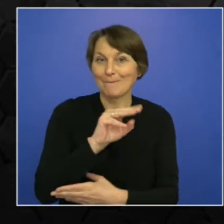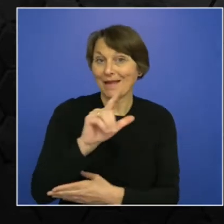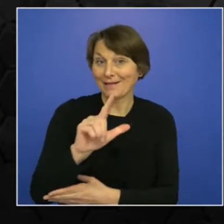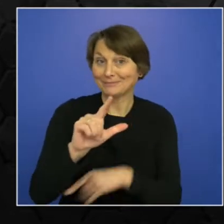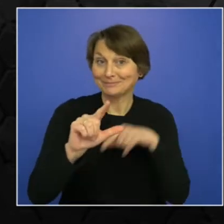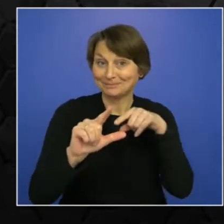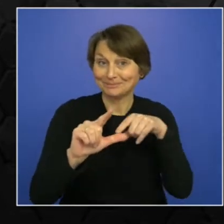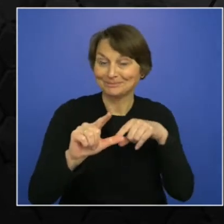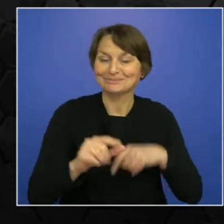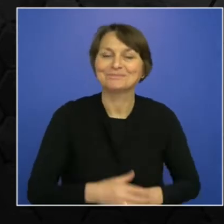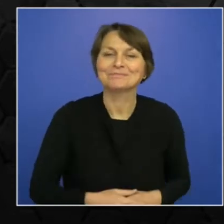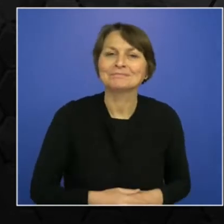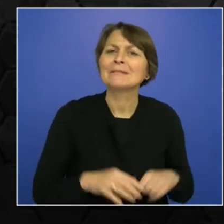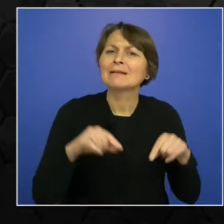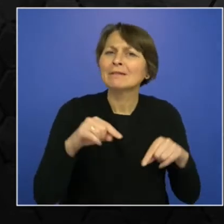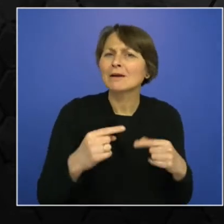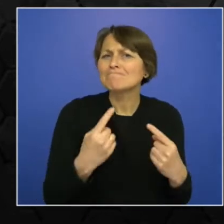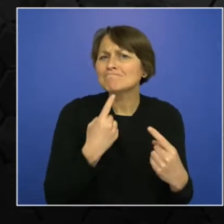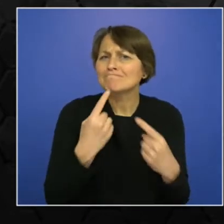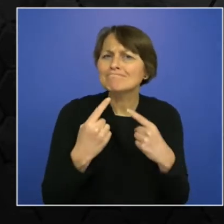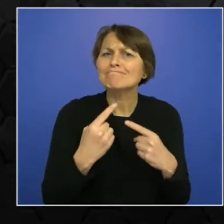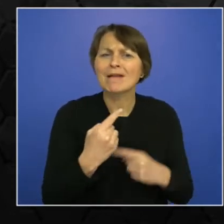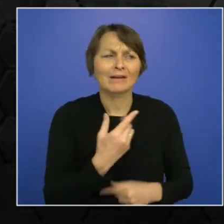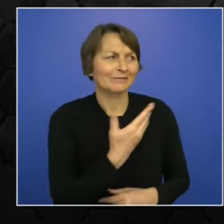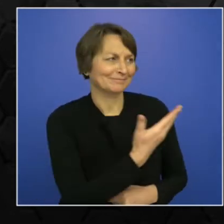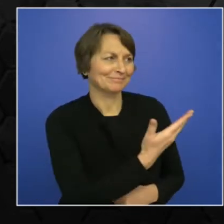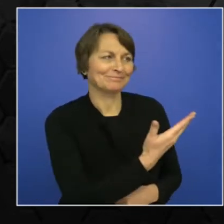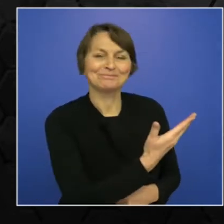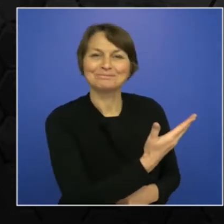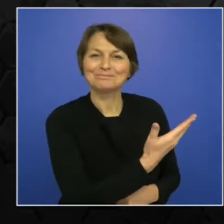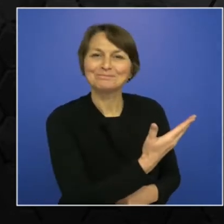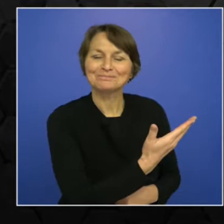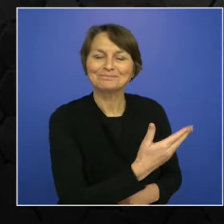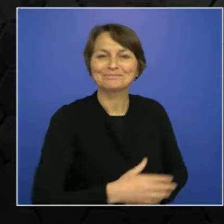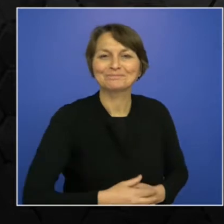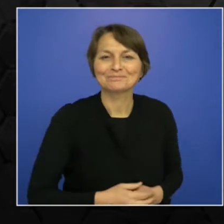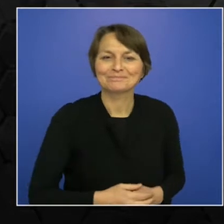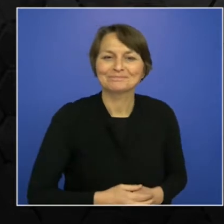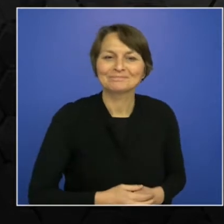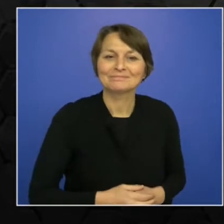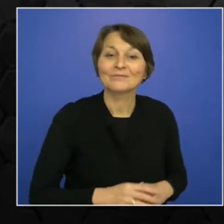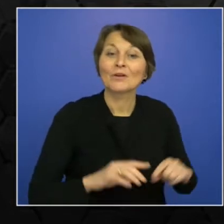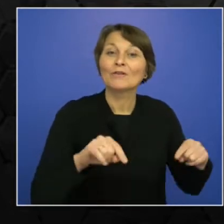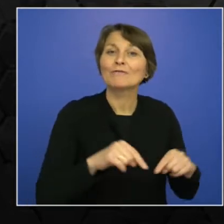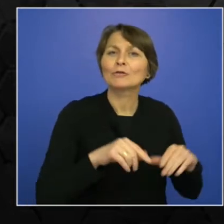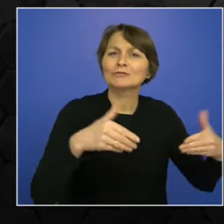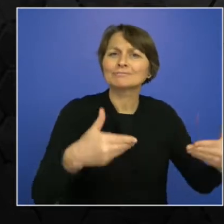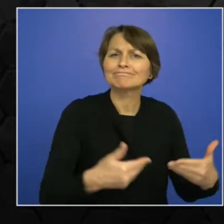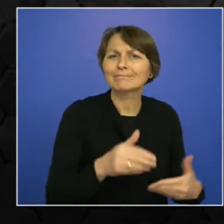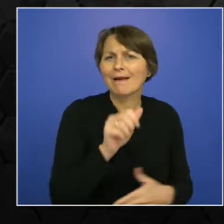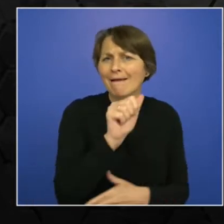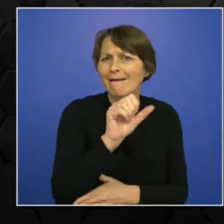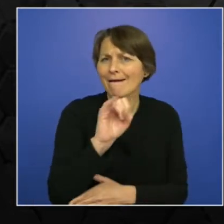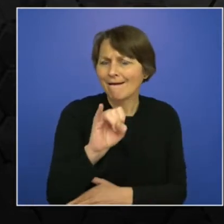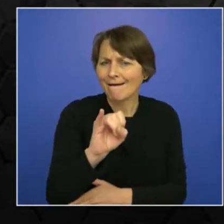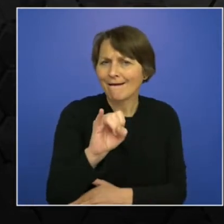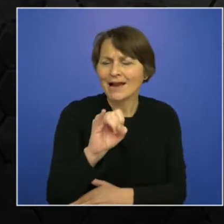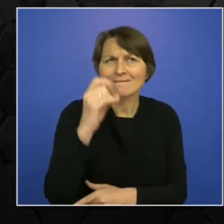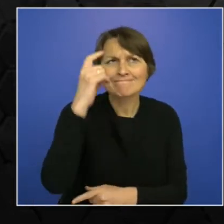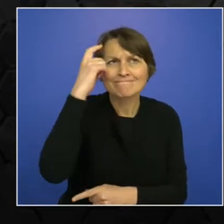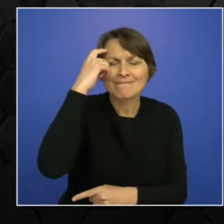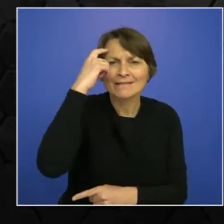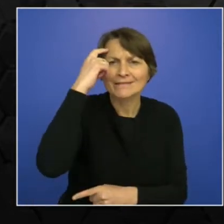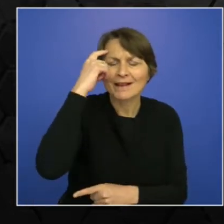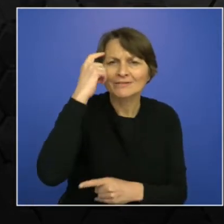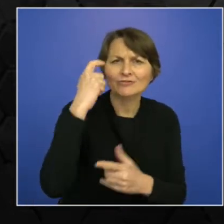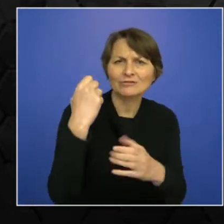During this session, I will cover an introduction to artificial intelligence, understanding what machine learning is and how that